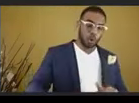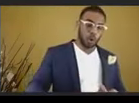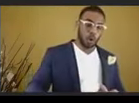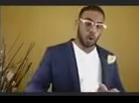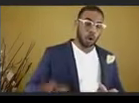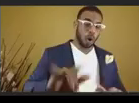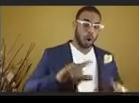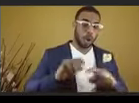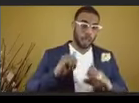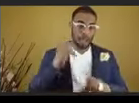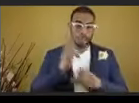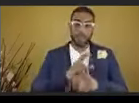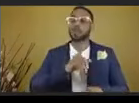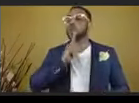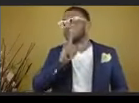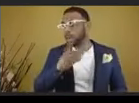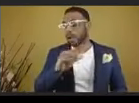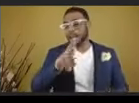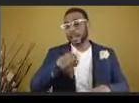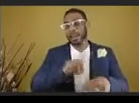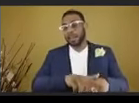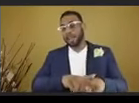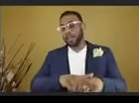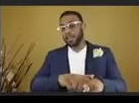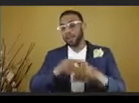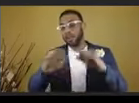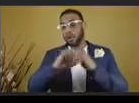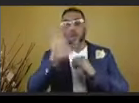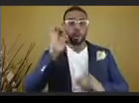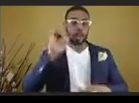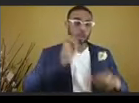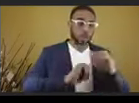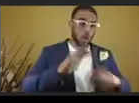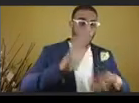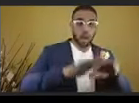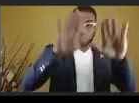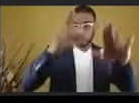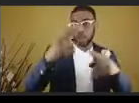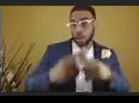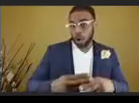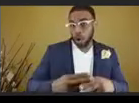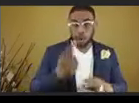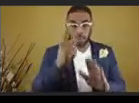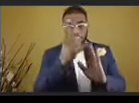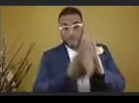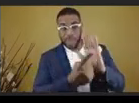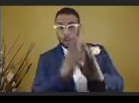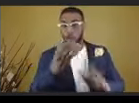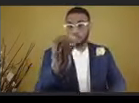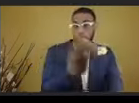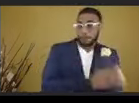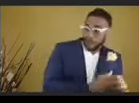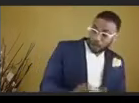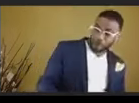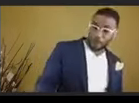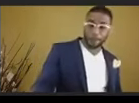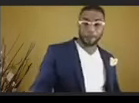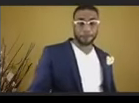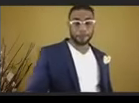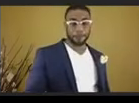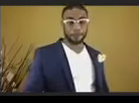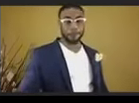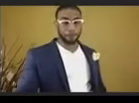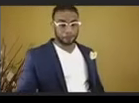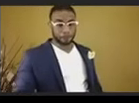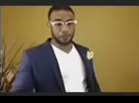called Keeping It Real and a nationally broadcast radio show on Sunday called The Hour of Power. He's authored 3